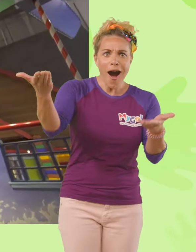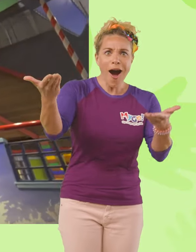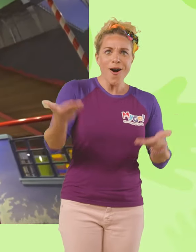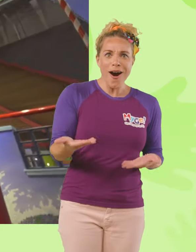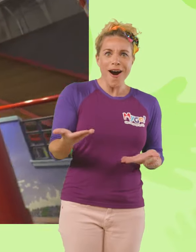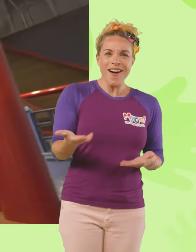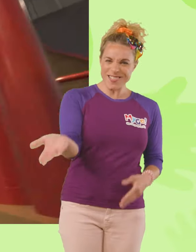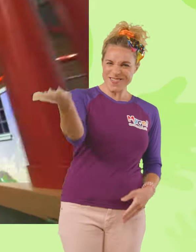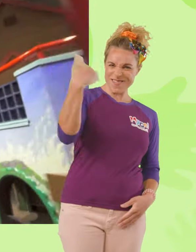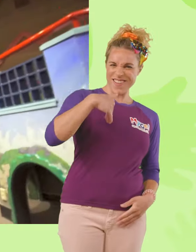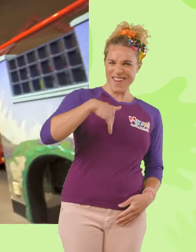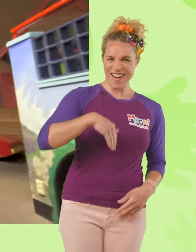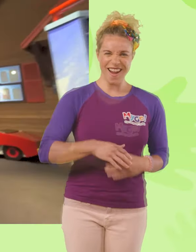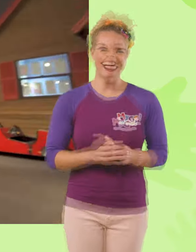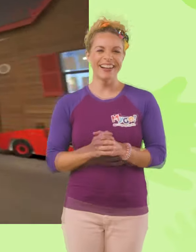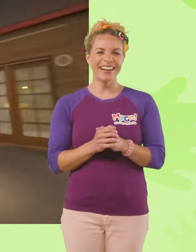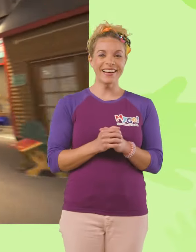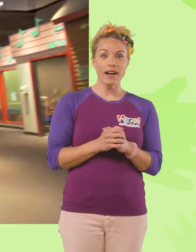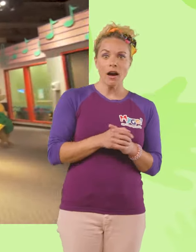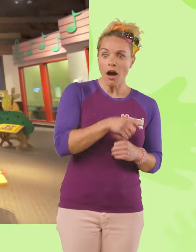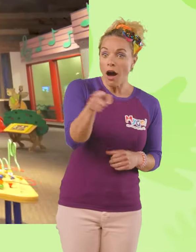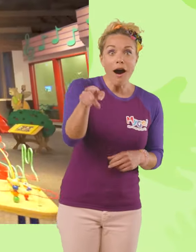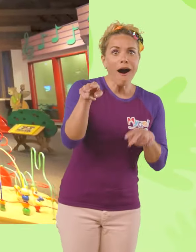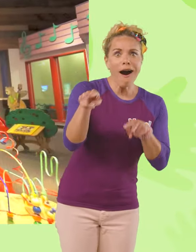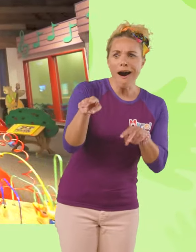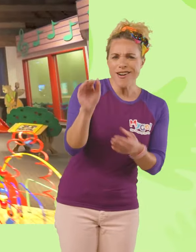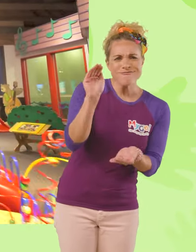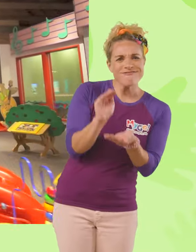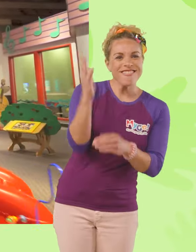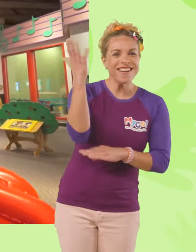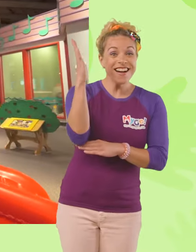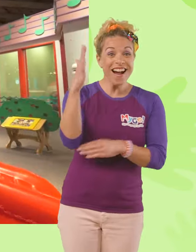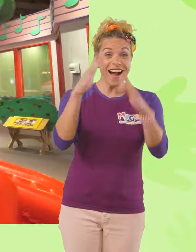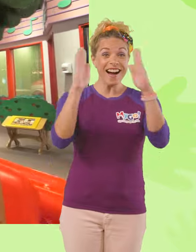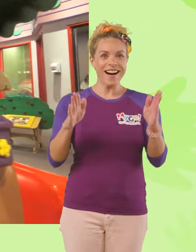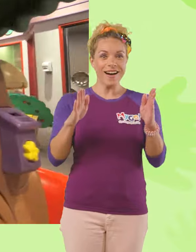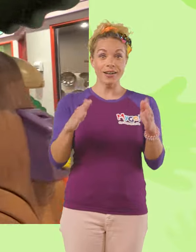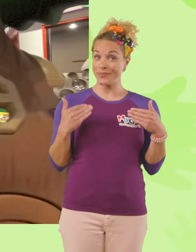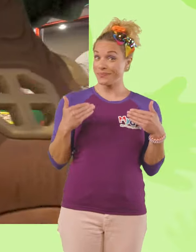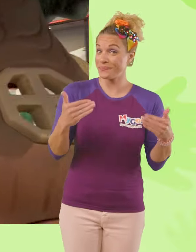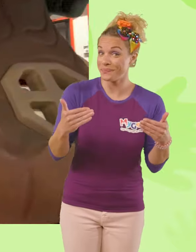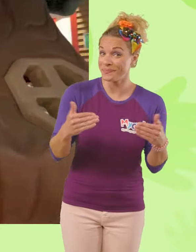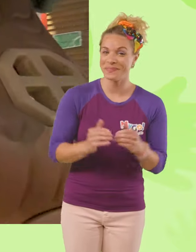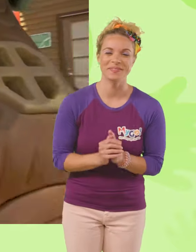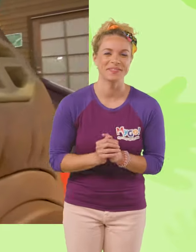Welcome, come on in. Hey, look, it's a little tree house. Here I go.